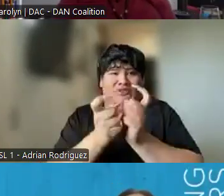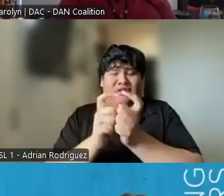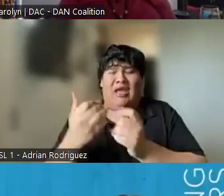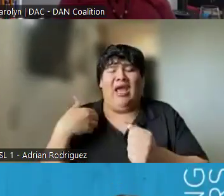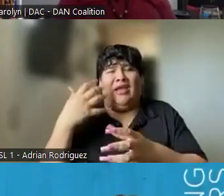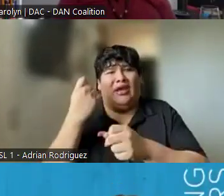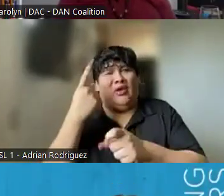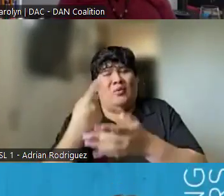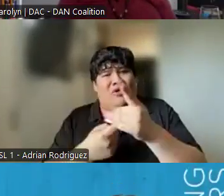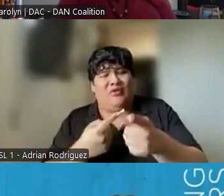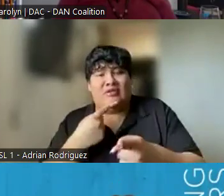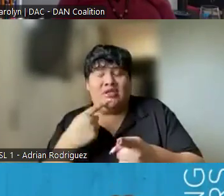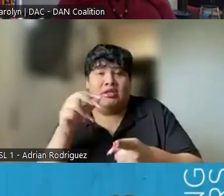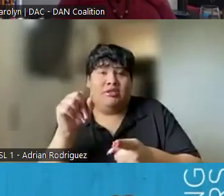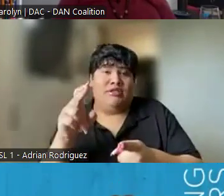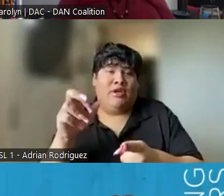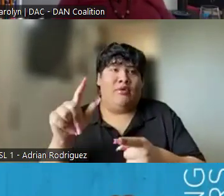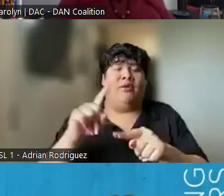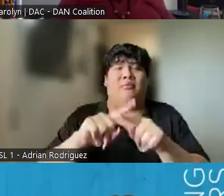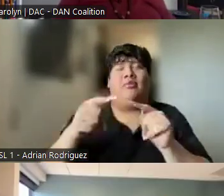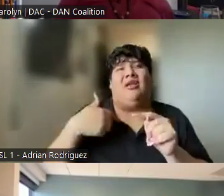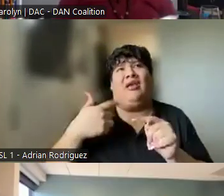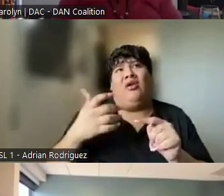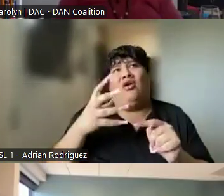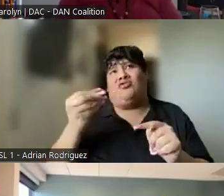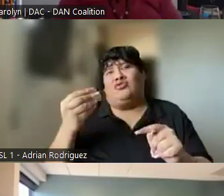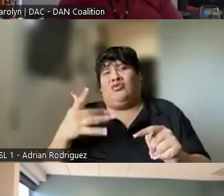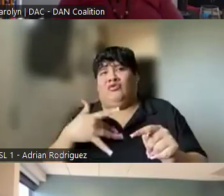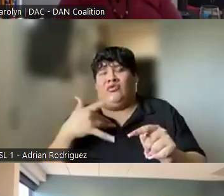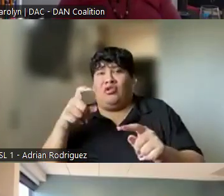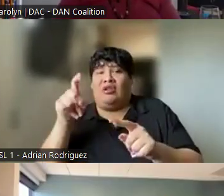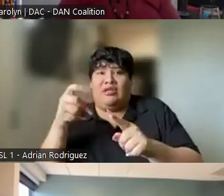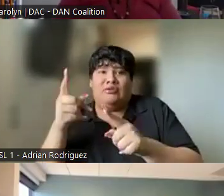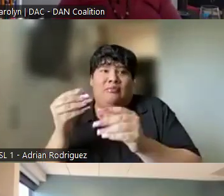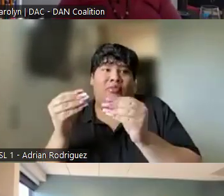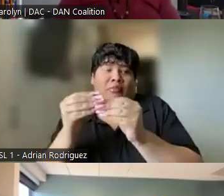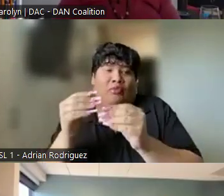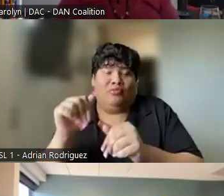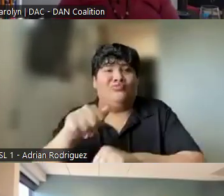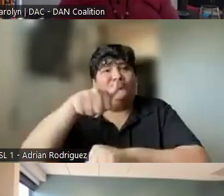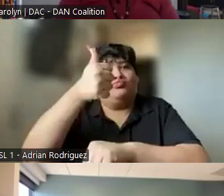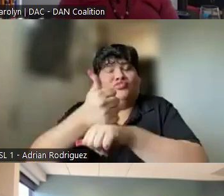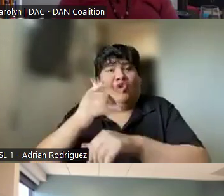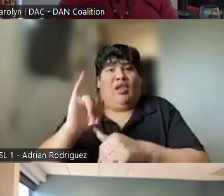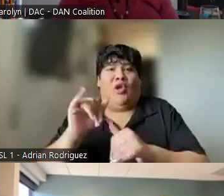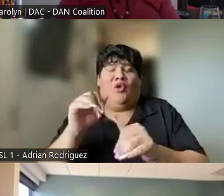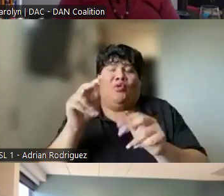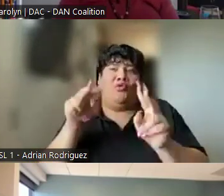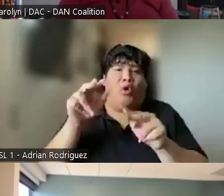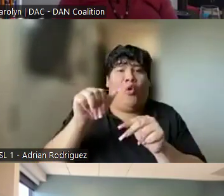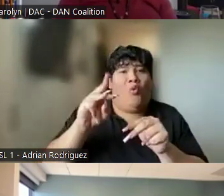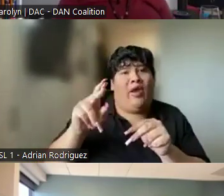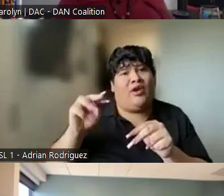you're saying, Sarah, about outcomes, but I also think there does need to be some sense of awareness because